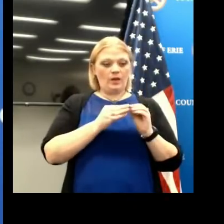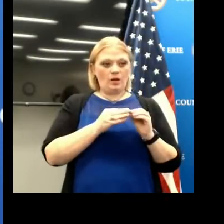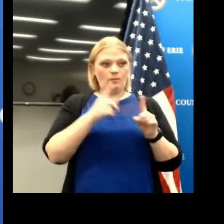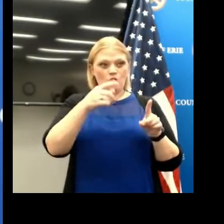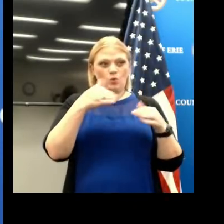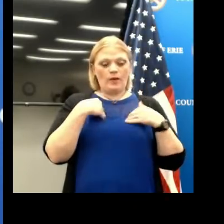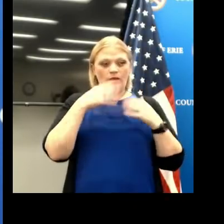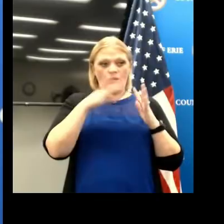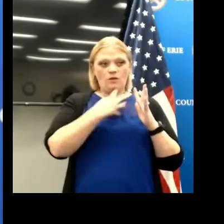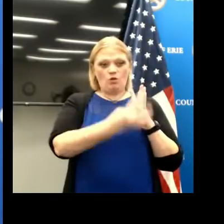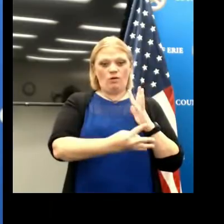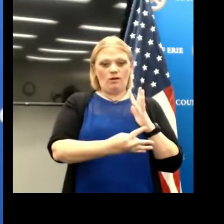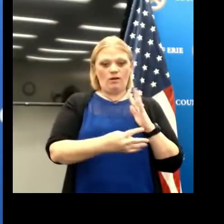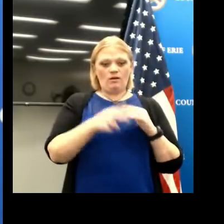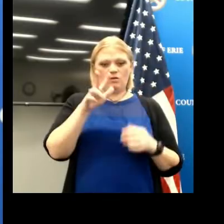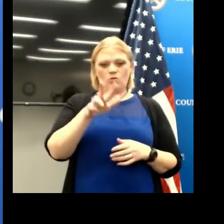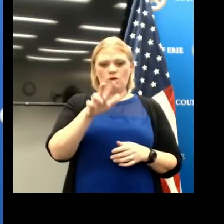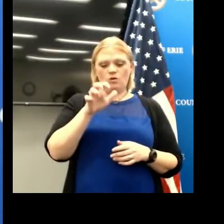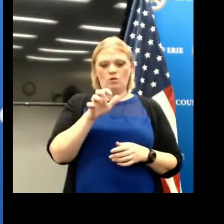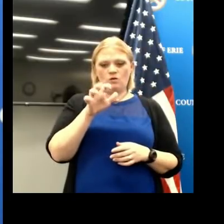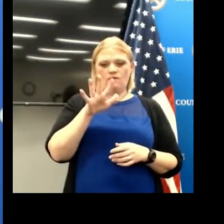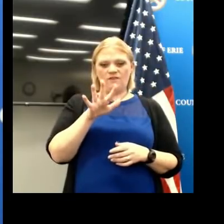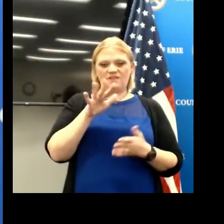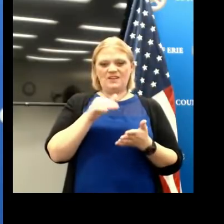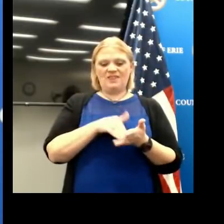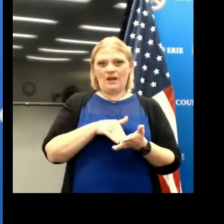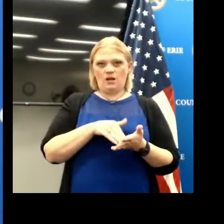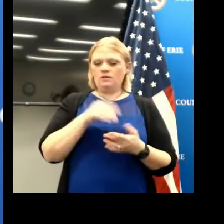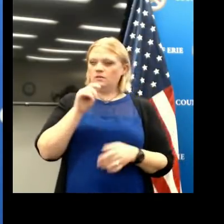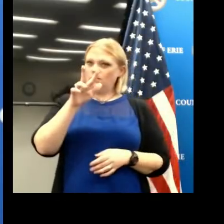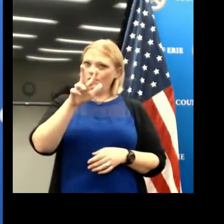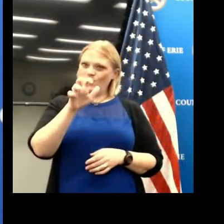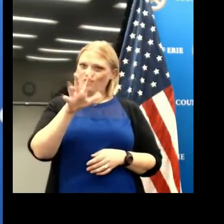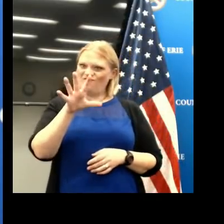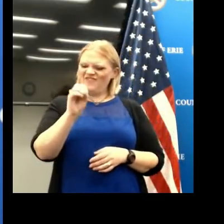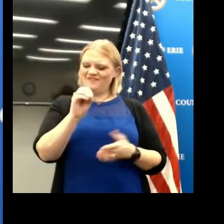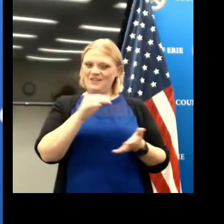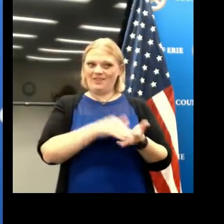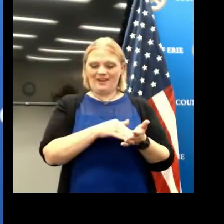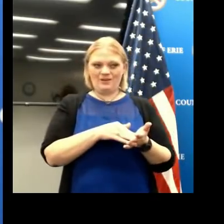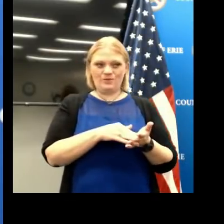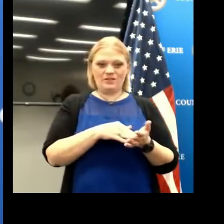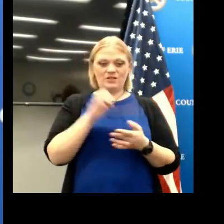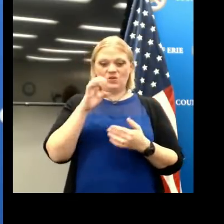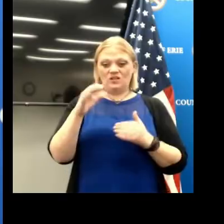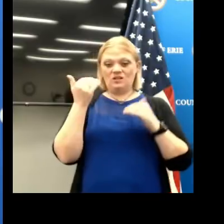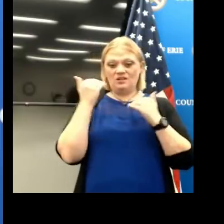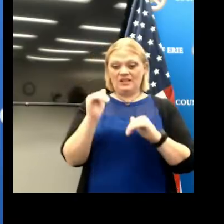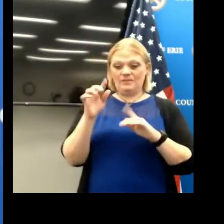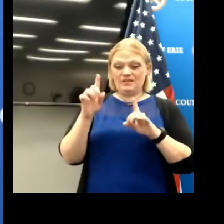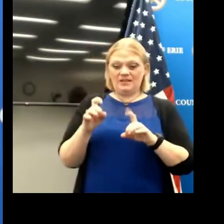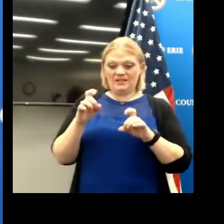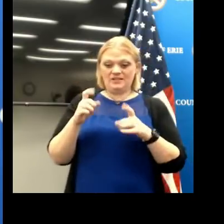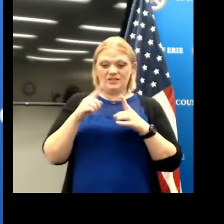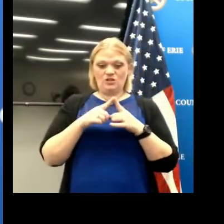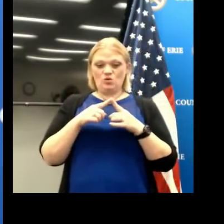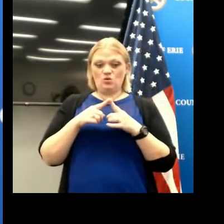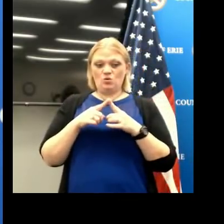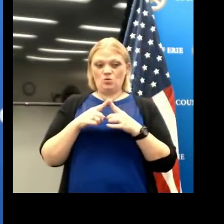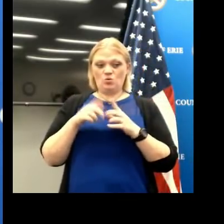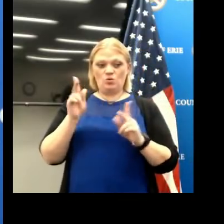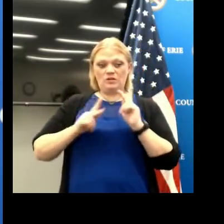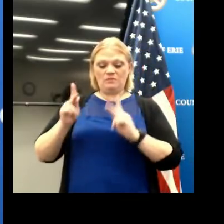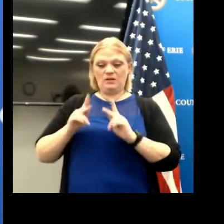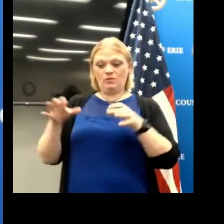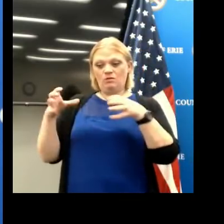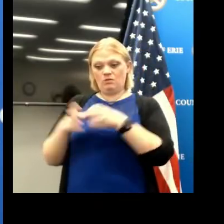your graph earlier was 350,000. With Erie County's announcement that they're limiting testing to those under quarantine or those who